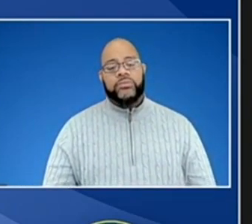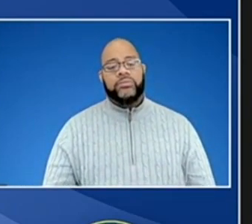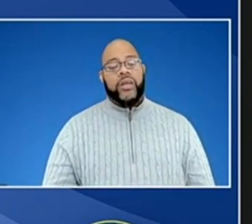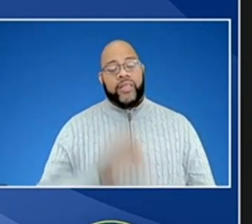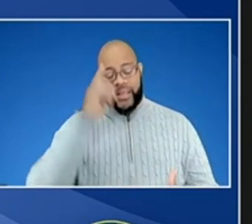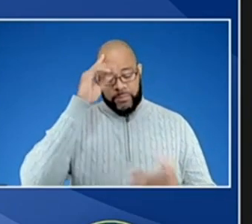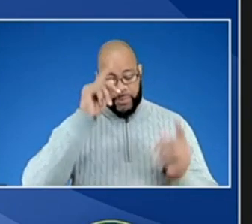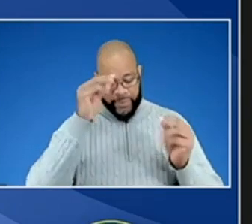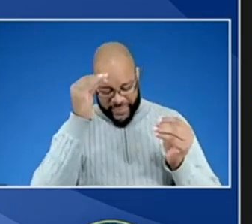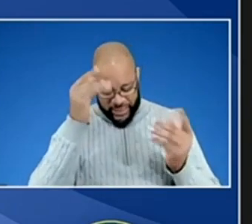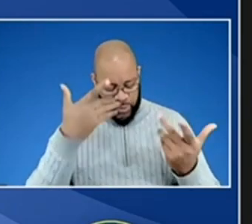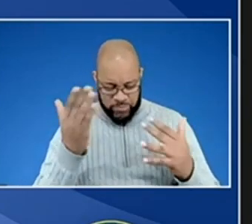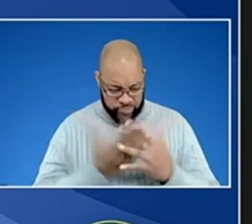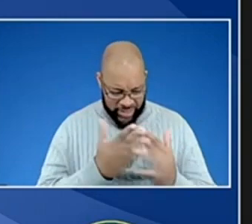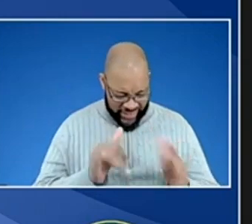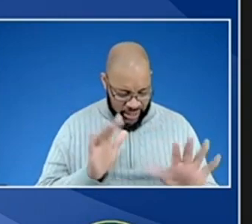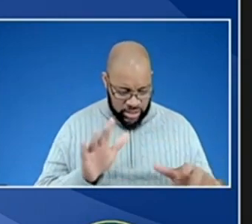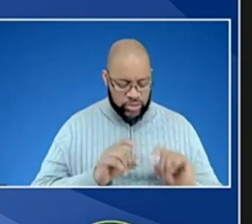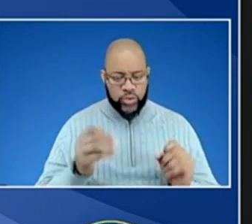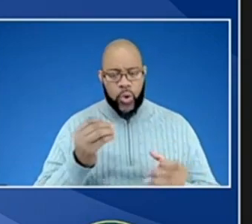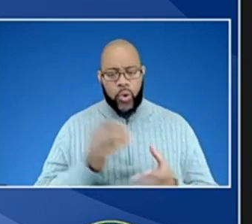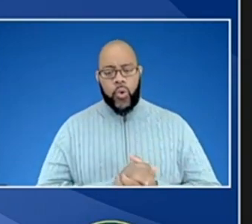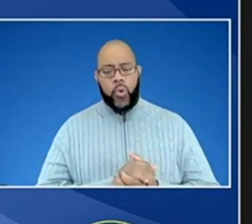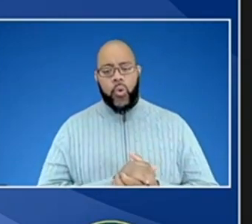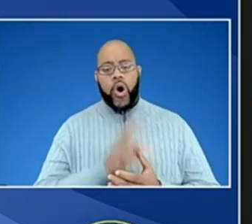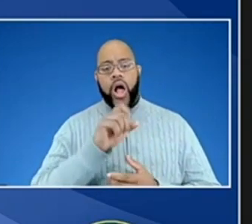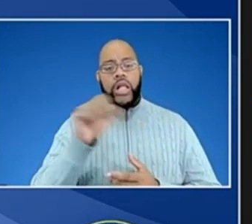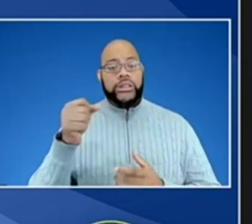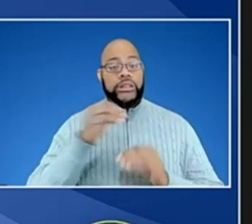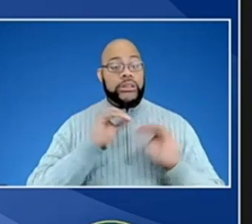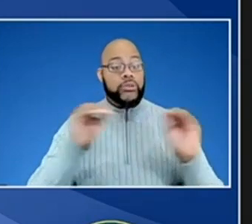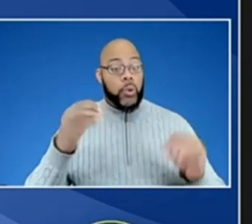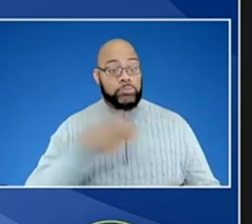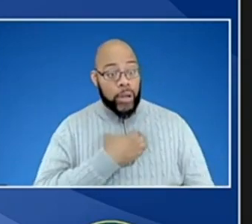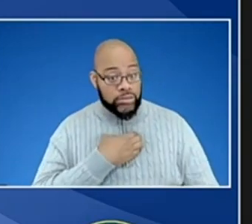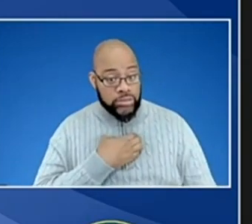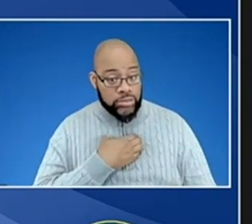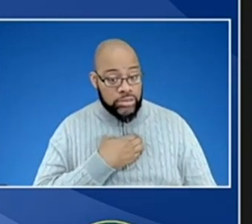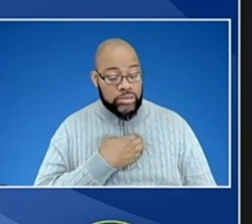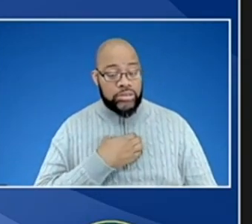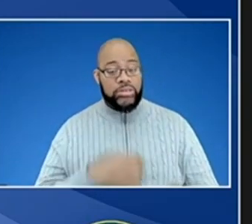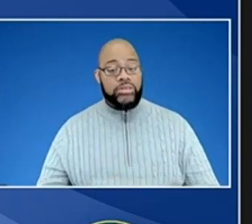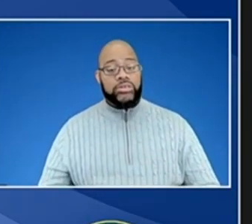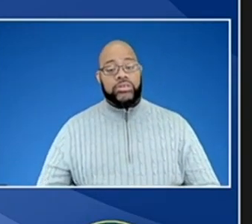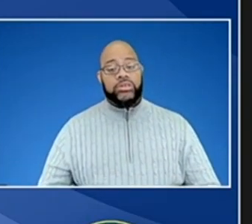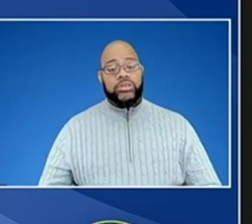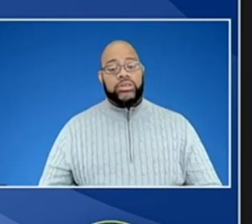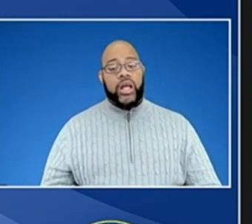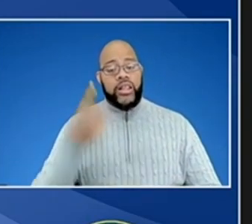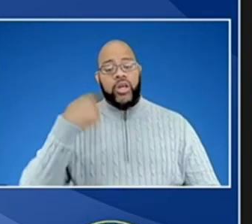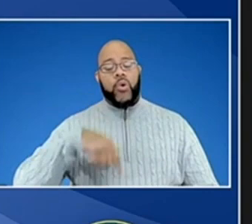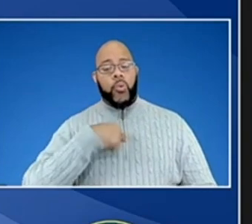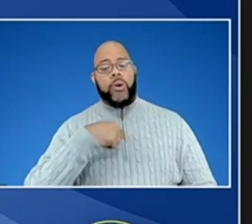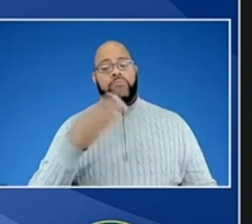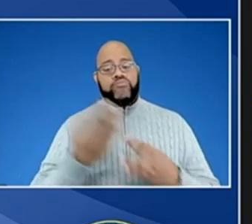thoughts. So unless hearing any objections, I think we would